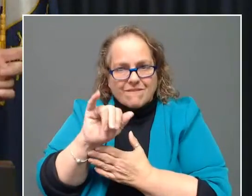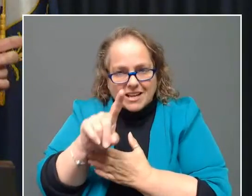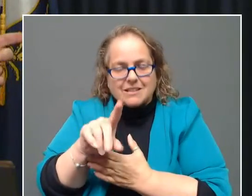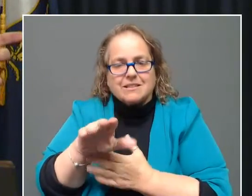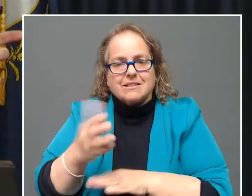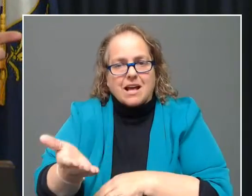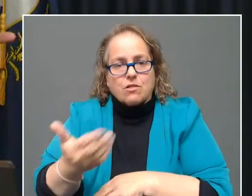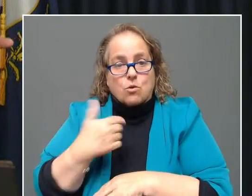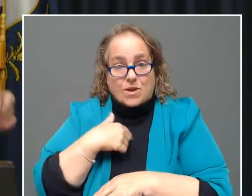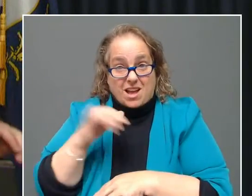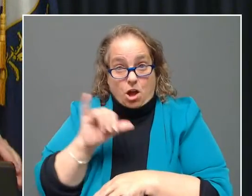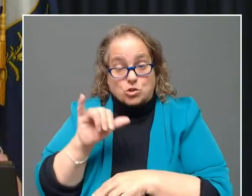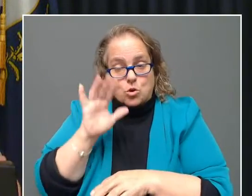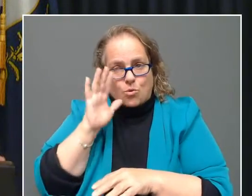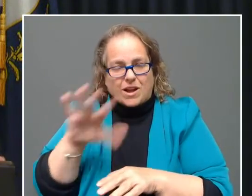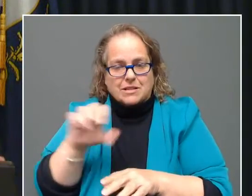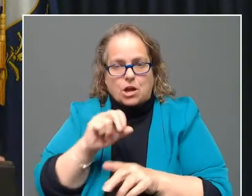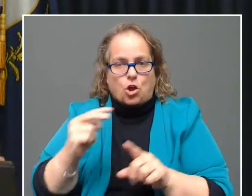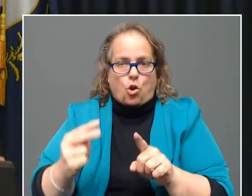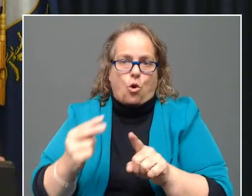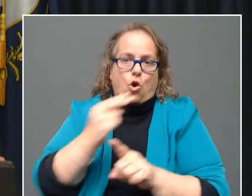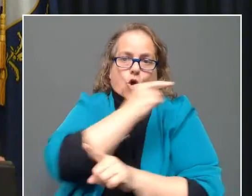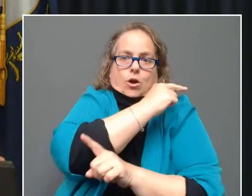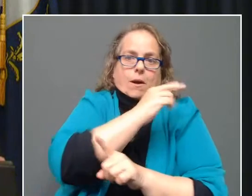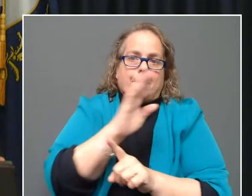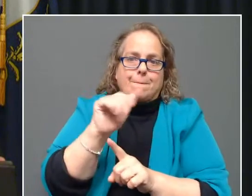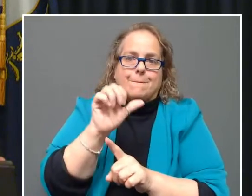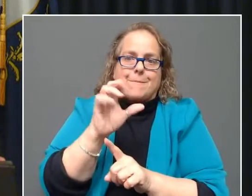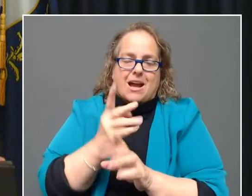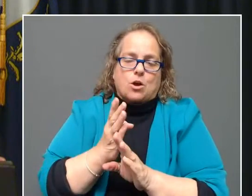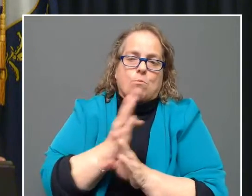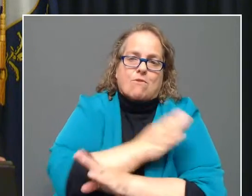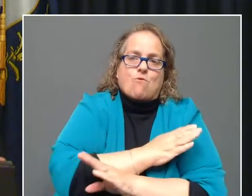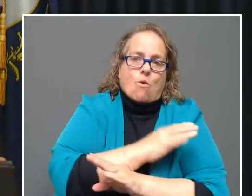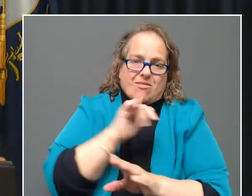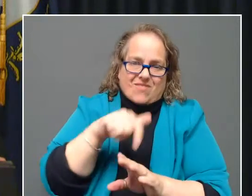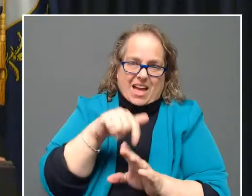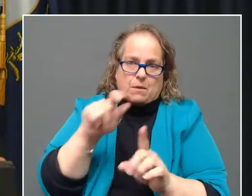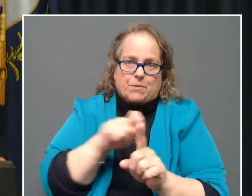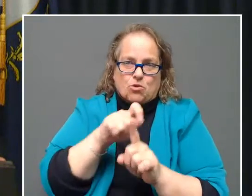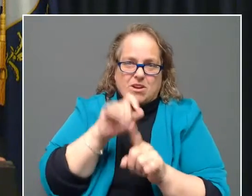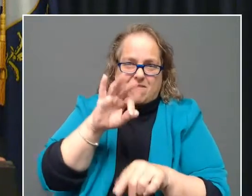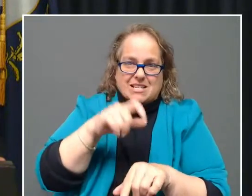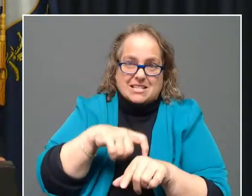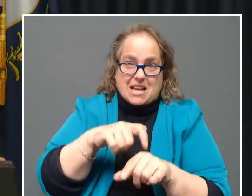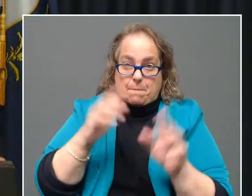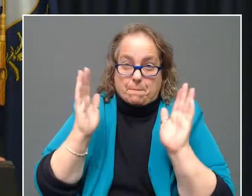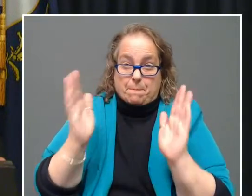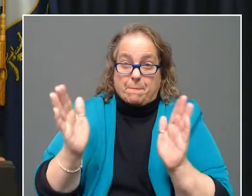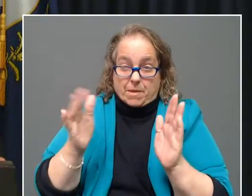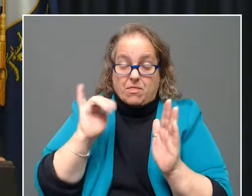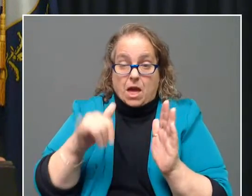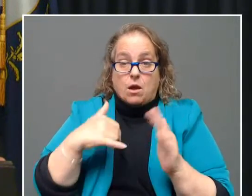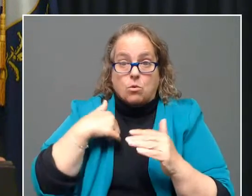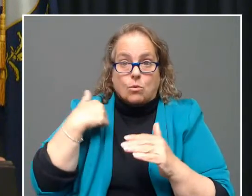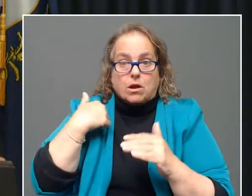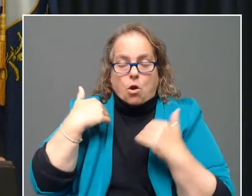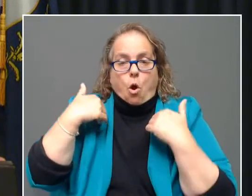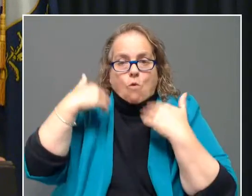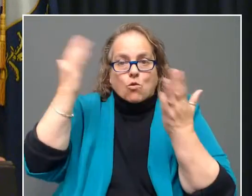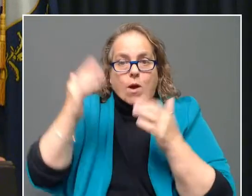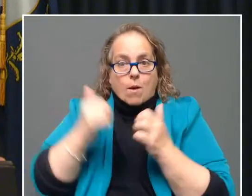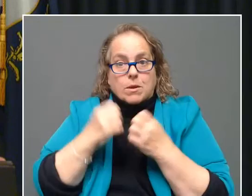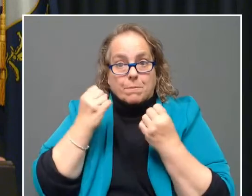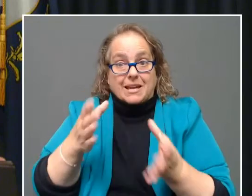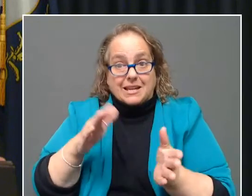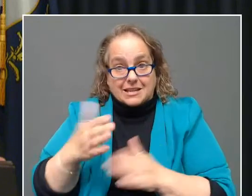look back before this period of time that was certainly overwhelming. To again make sure that